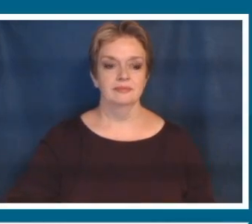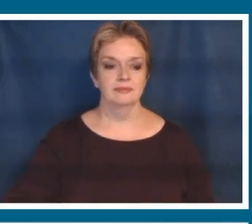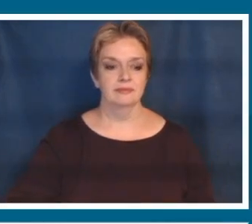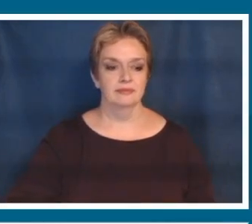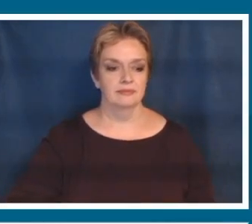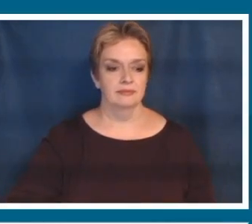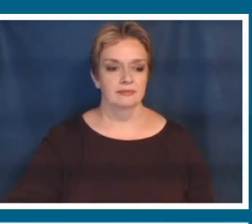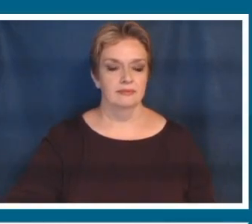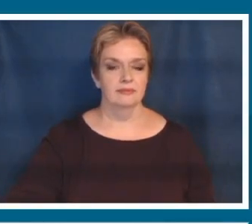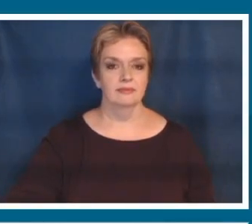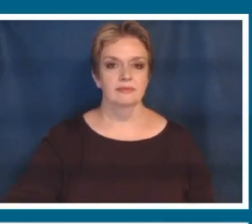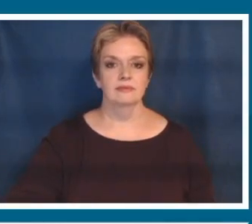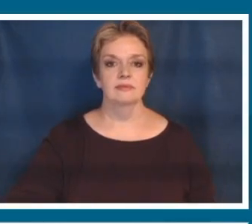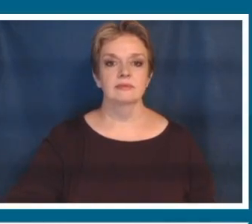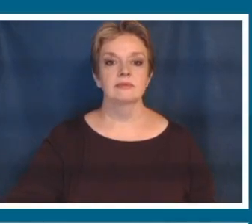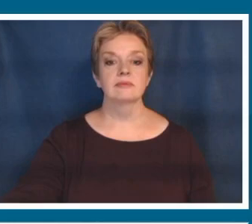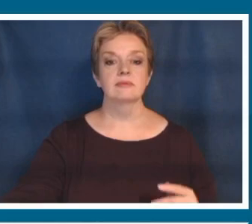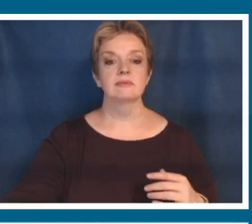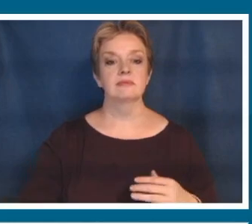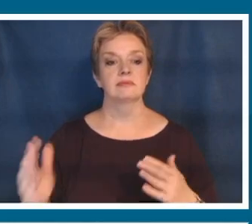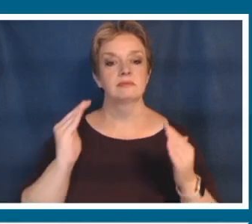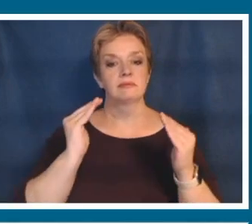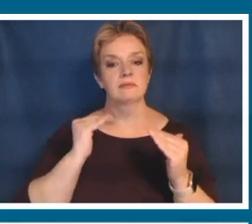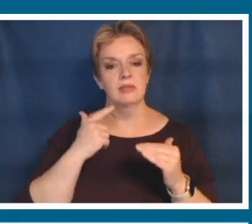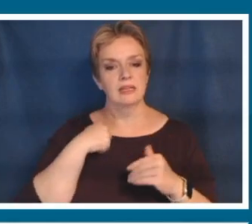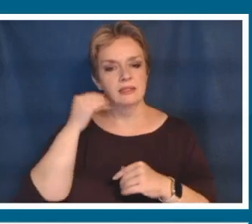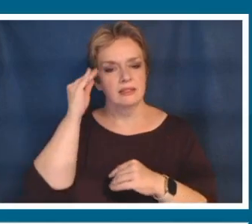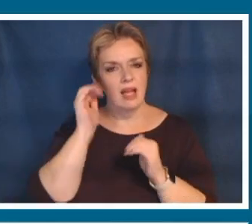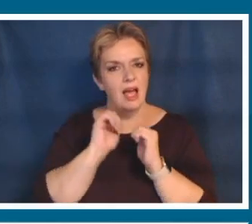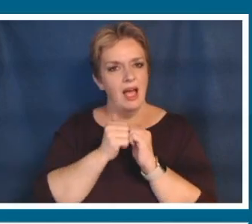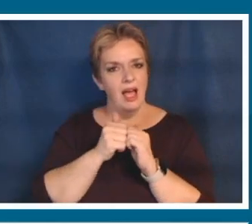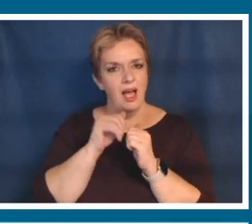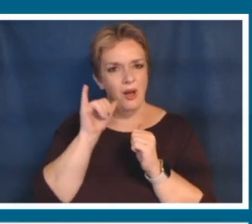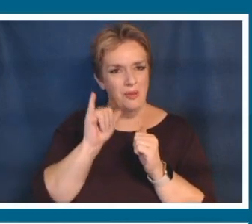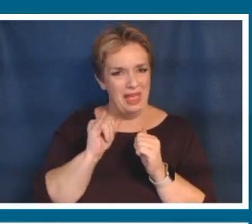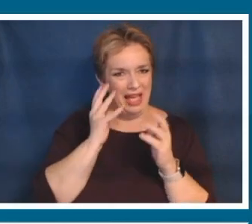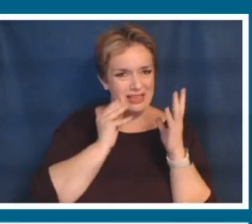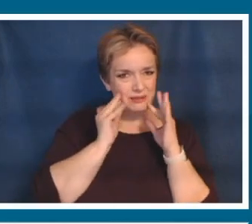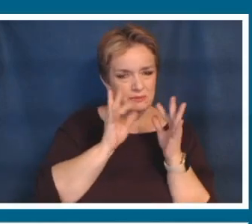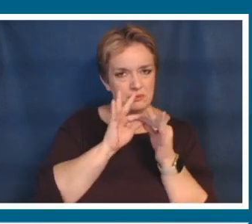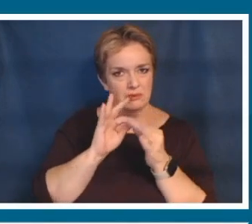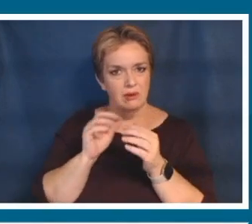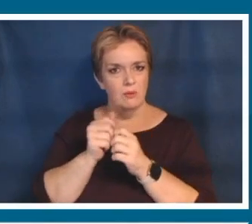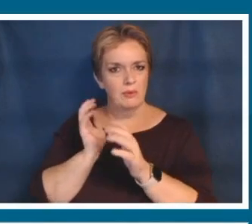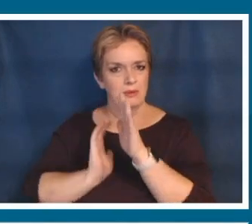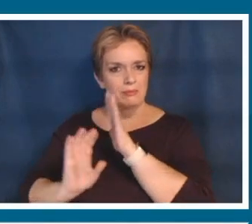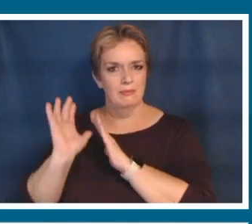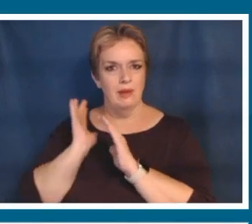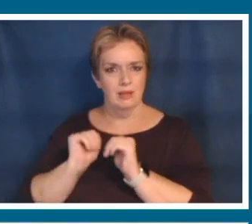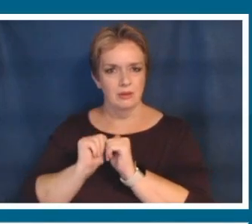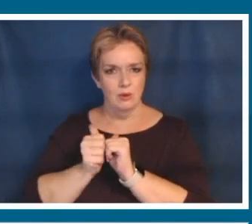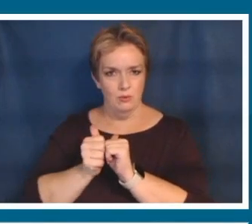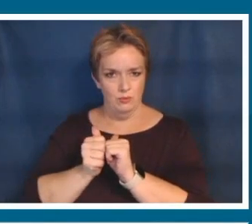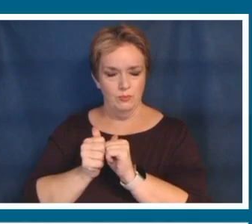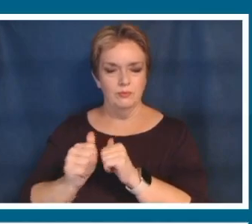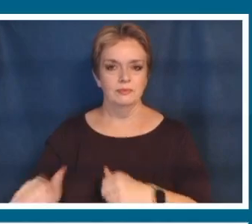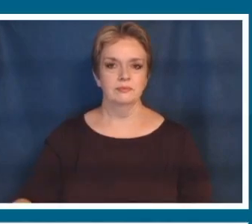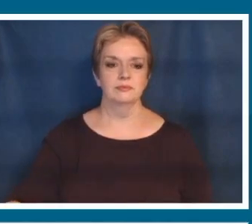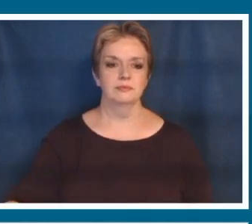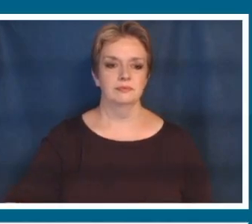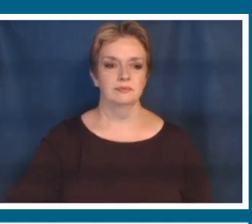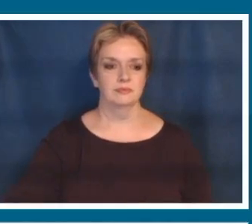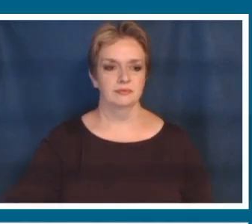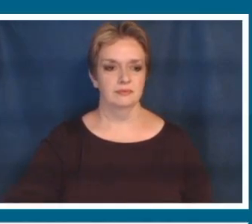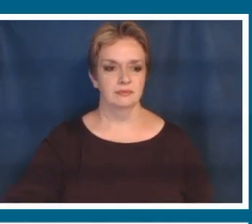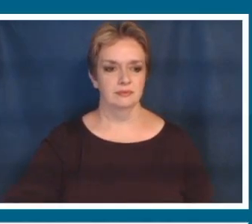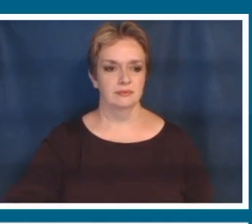helpful is to see how we can connect these experiences through the past. And so I went to the National Library of Medicine because of